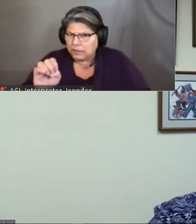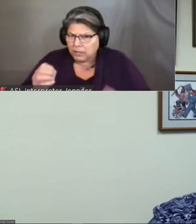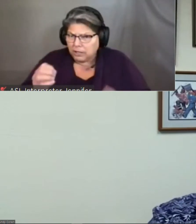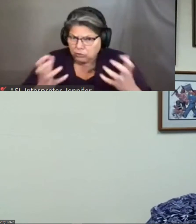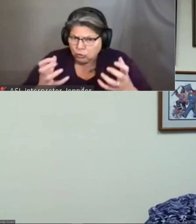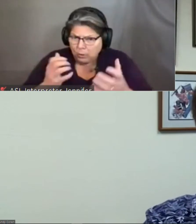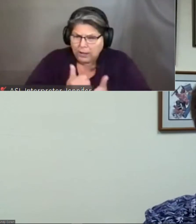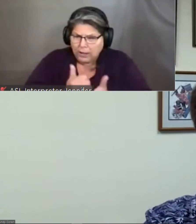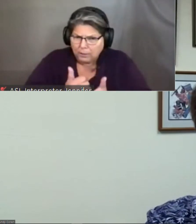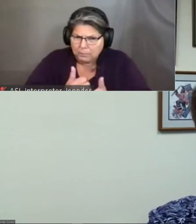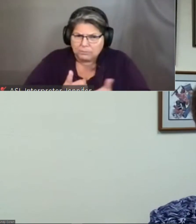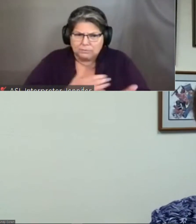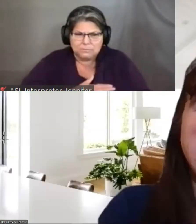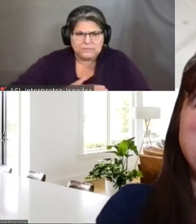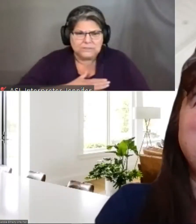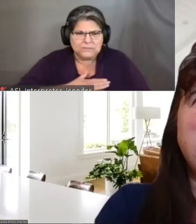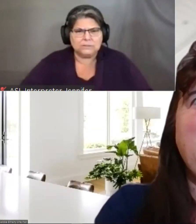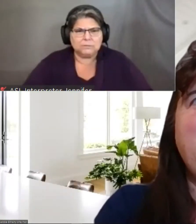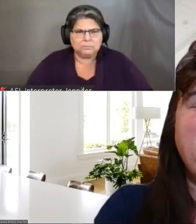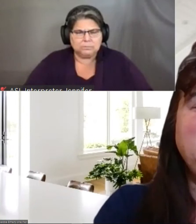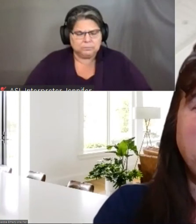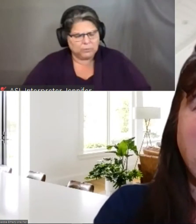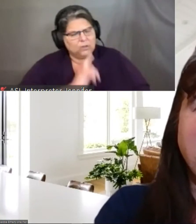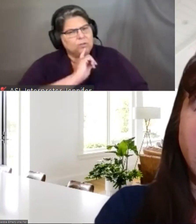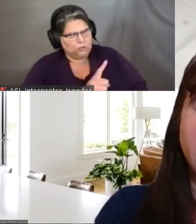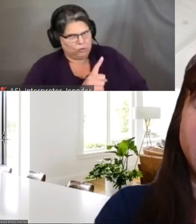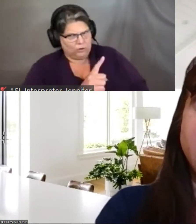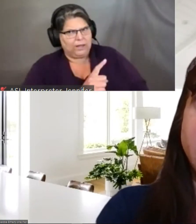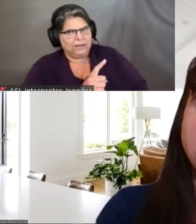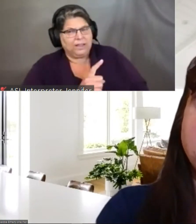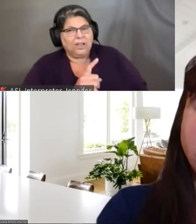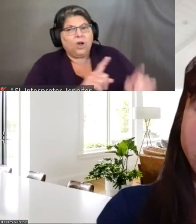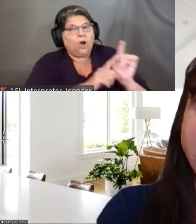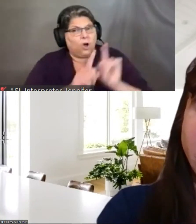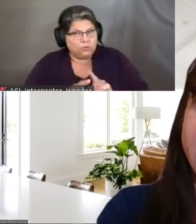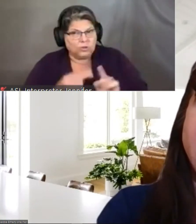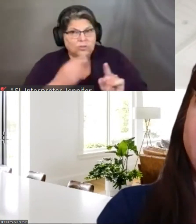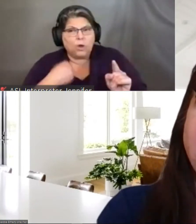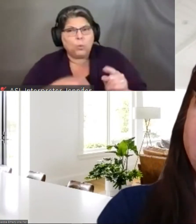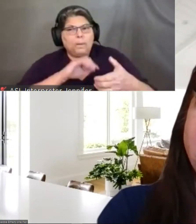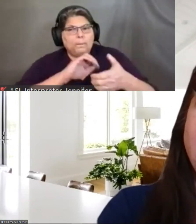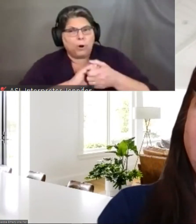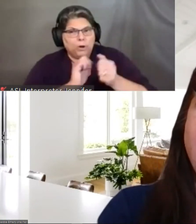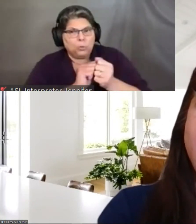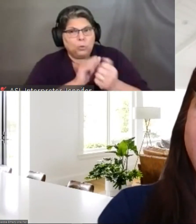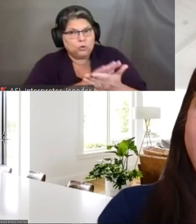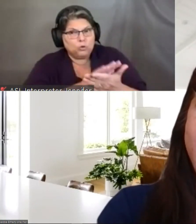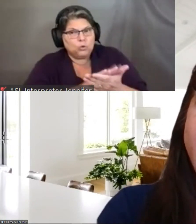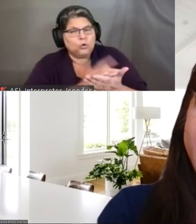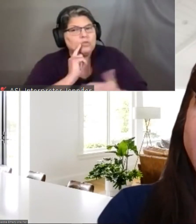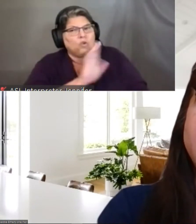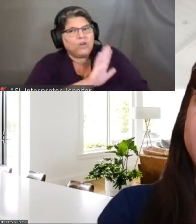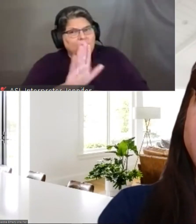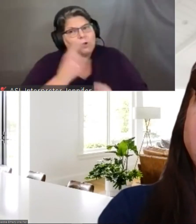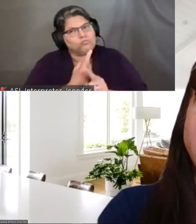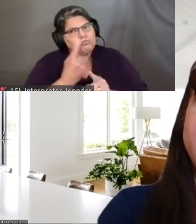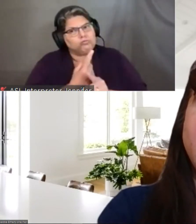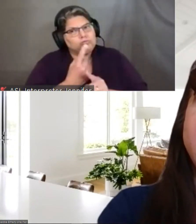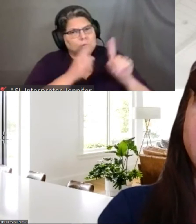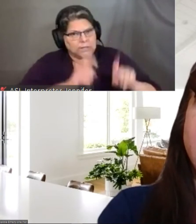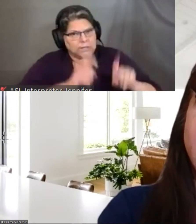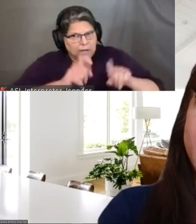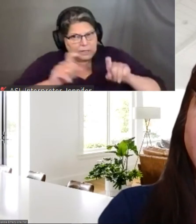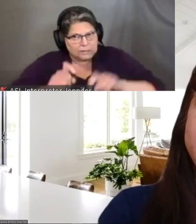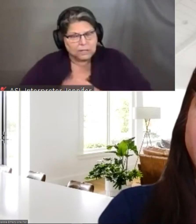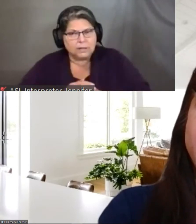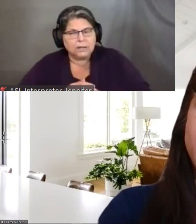it. Certainly, Dr. Coren. I would also add that we are partnering with the schools for regular testing there. And Mendocino